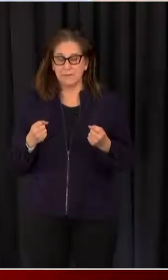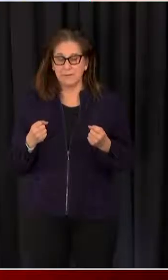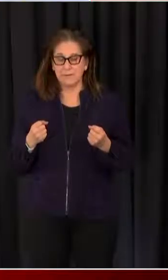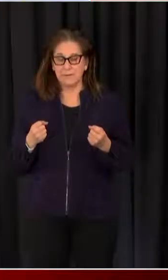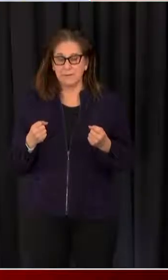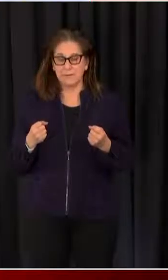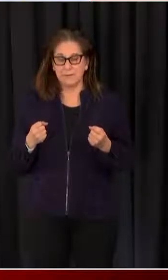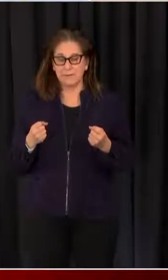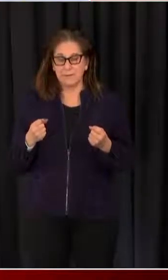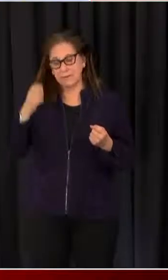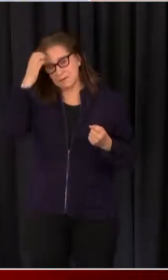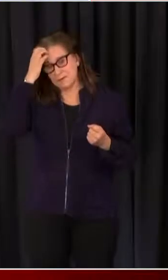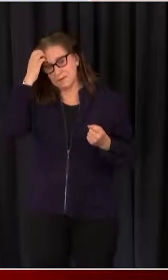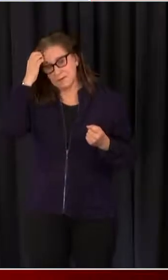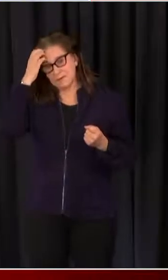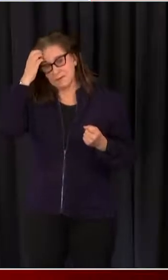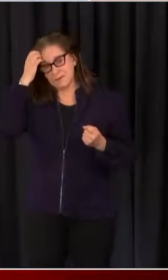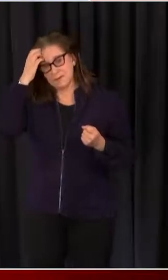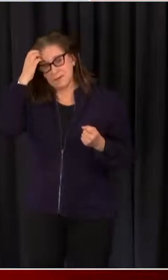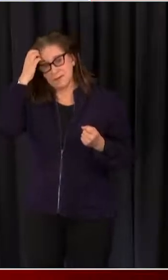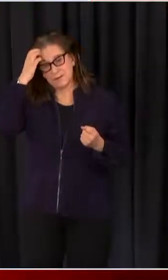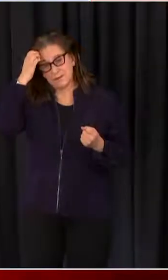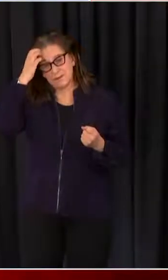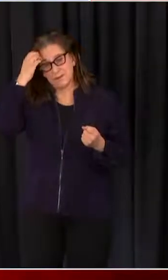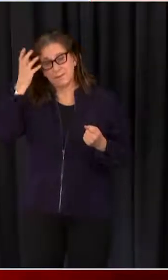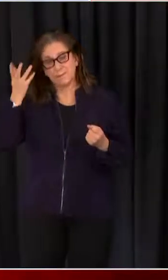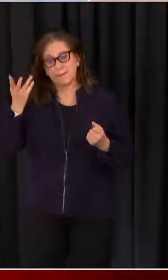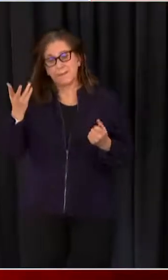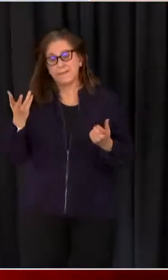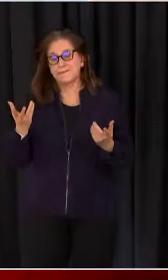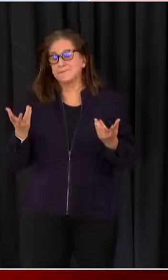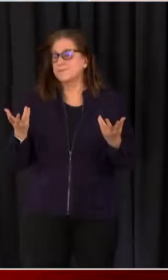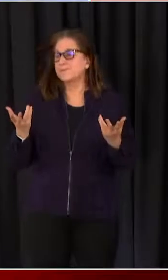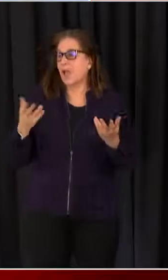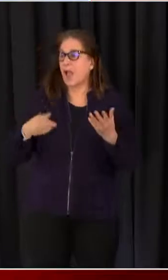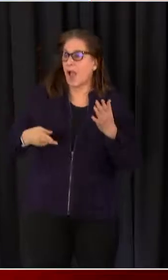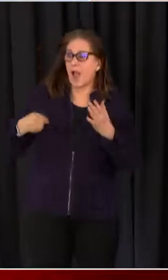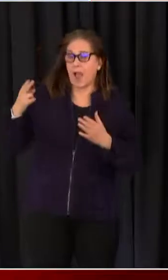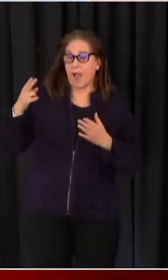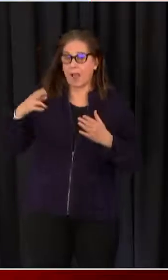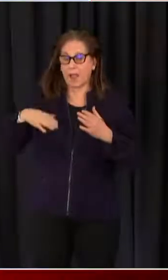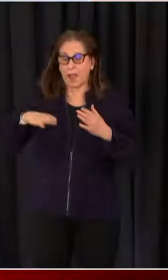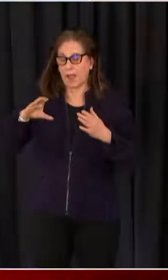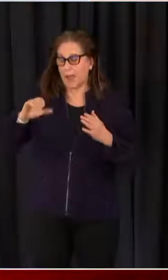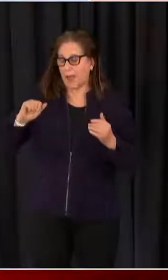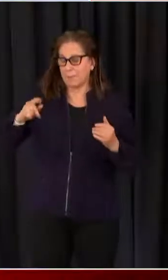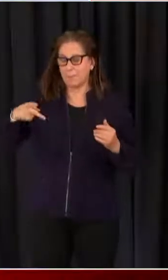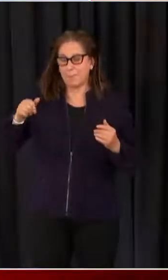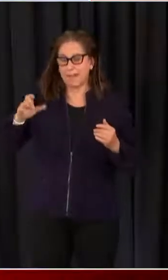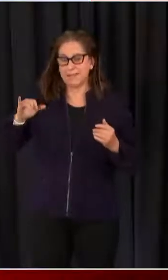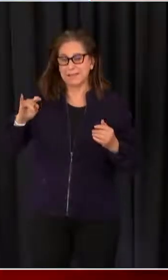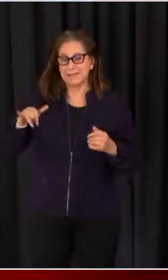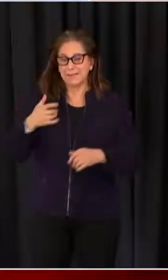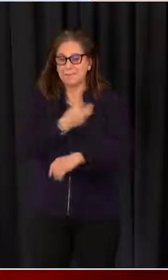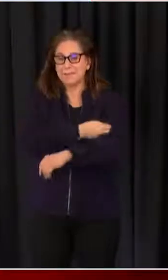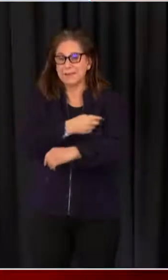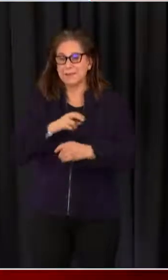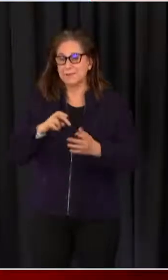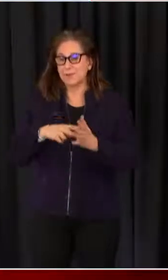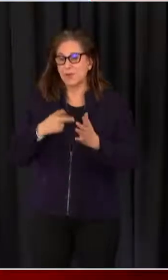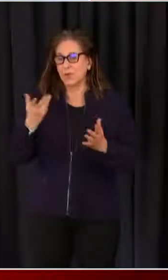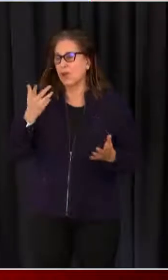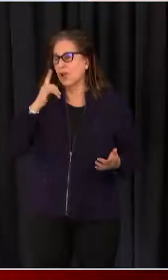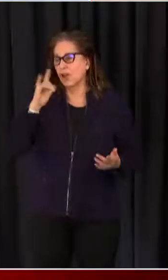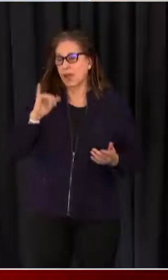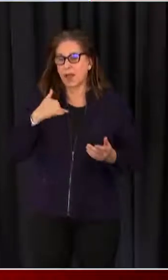what we call high-capacity vaccination sites. And so DC Health is working with community partners